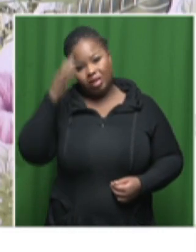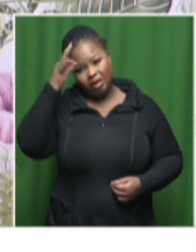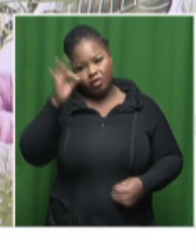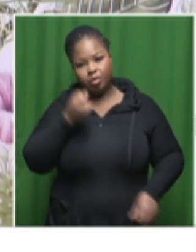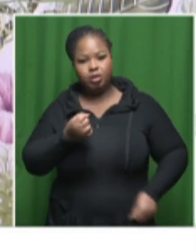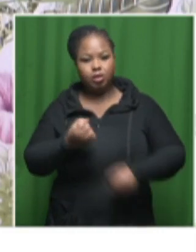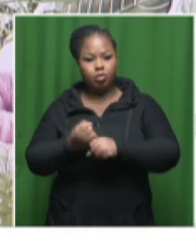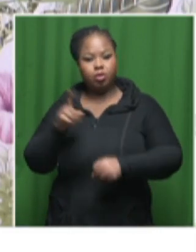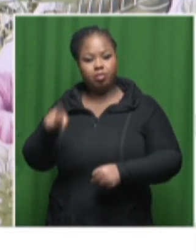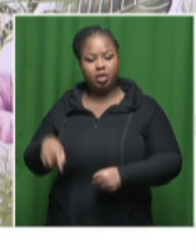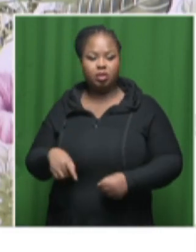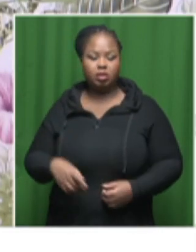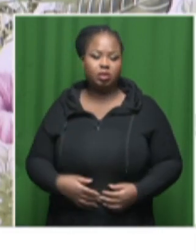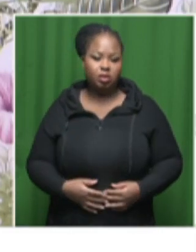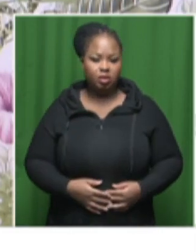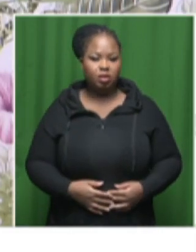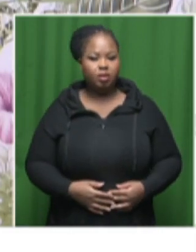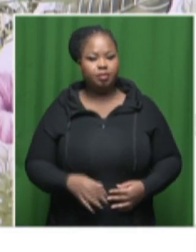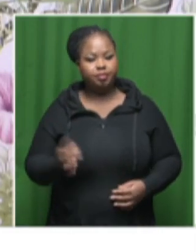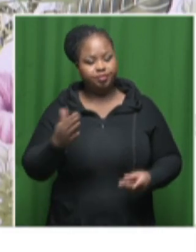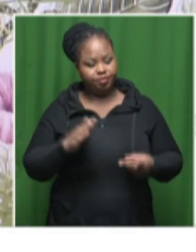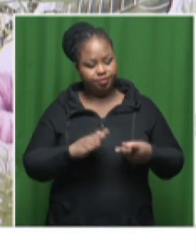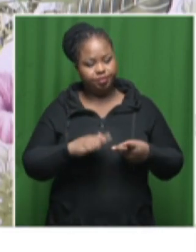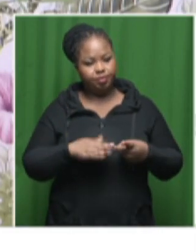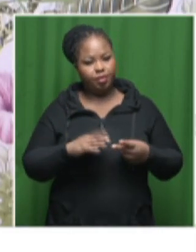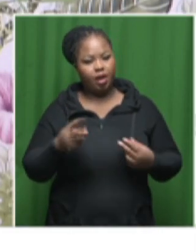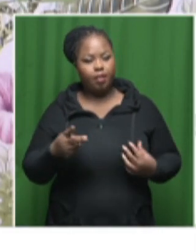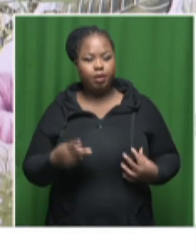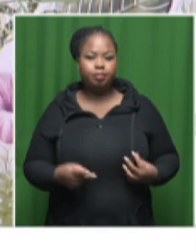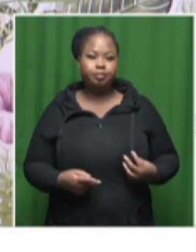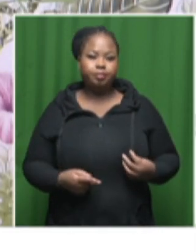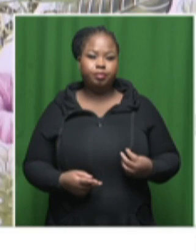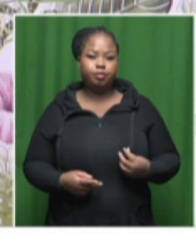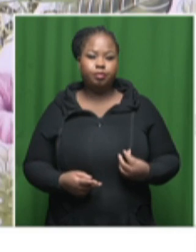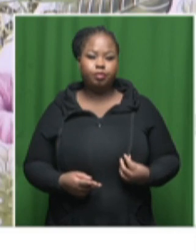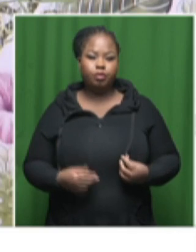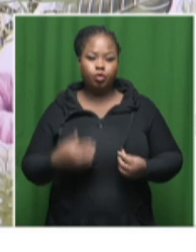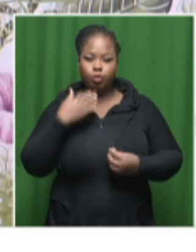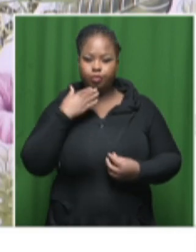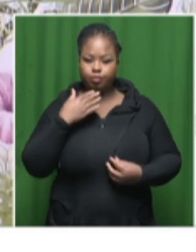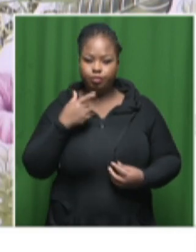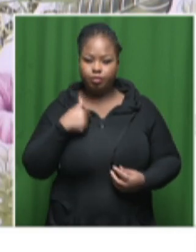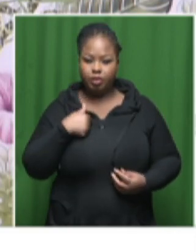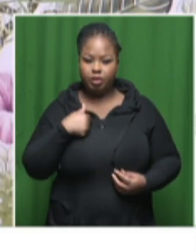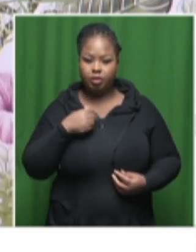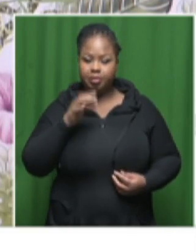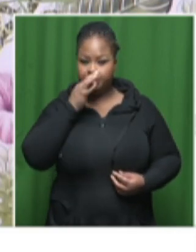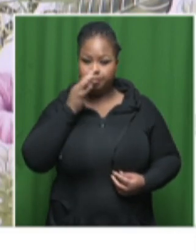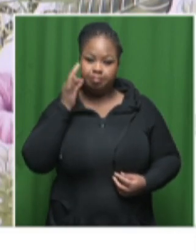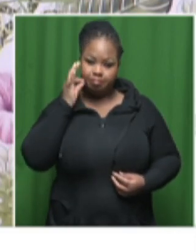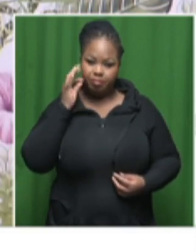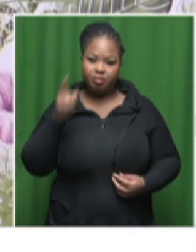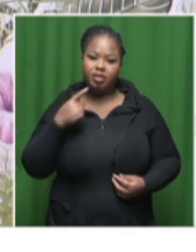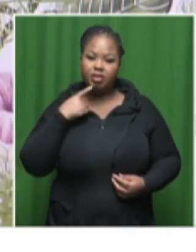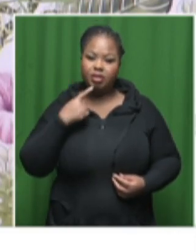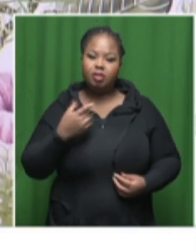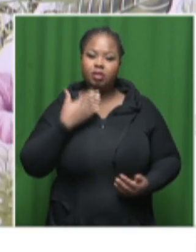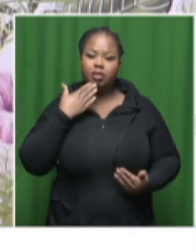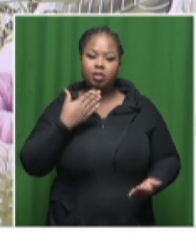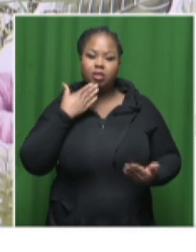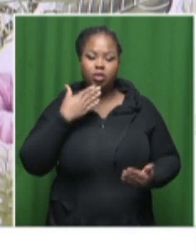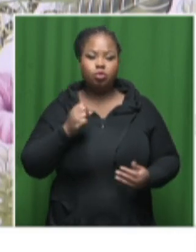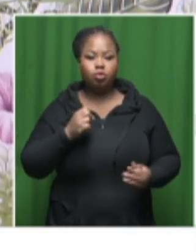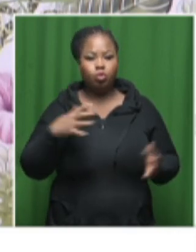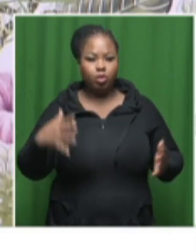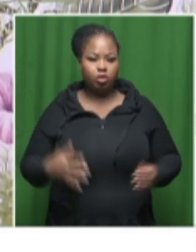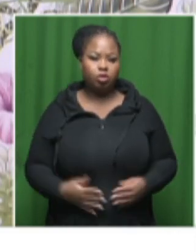more proactive approach. And then there's one, I'll basically keep you anonymous, and it says, thank you so much